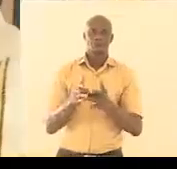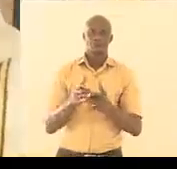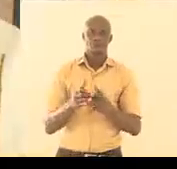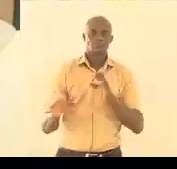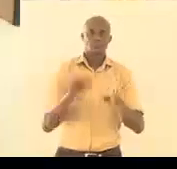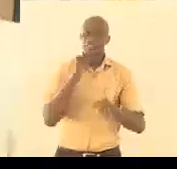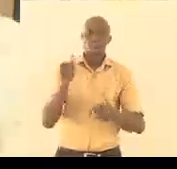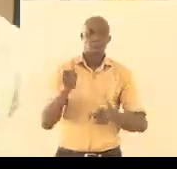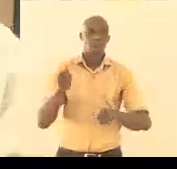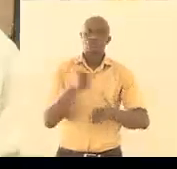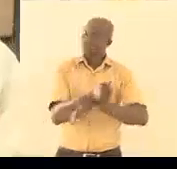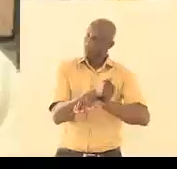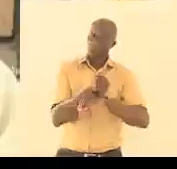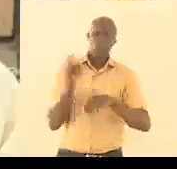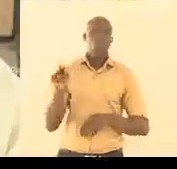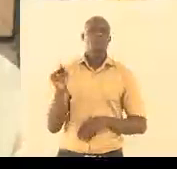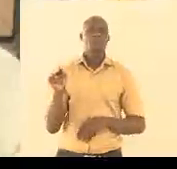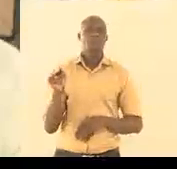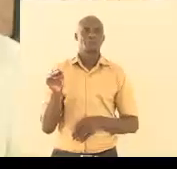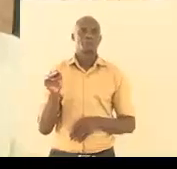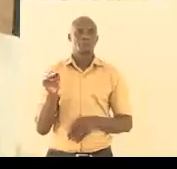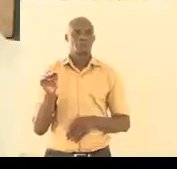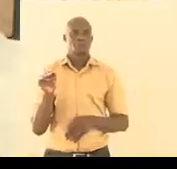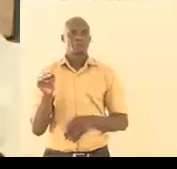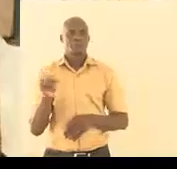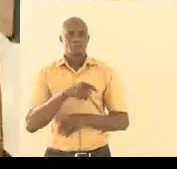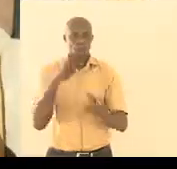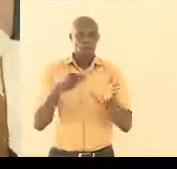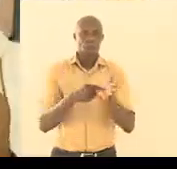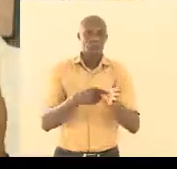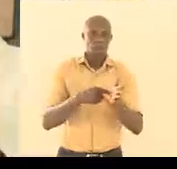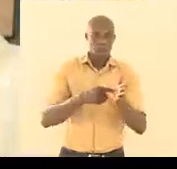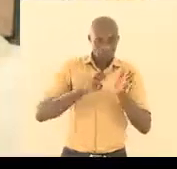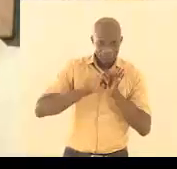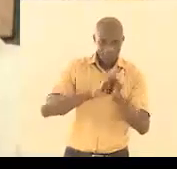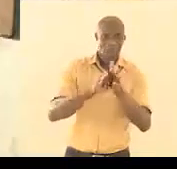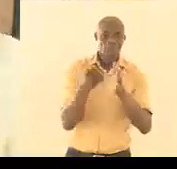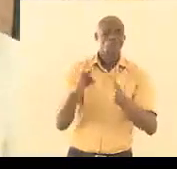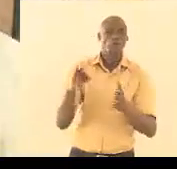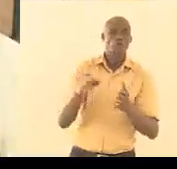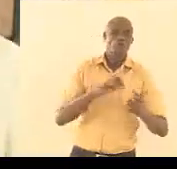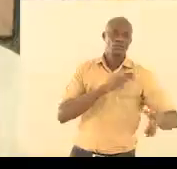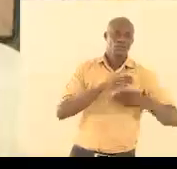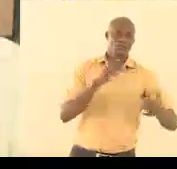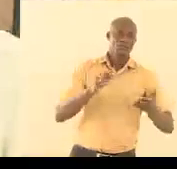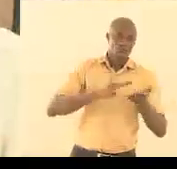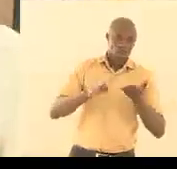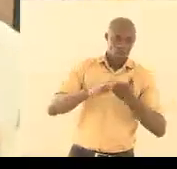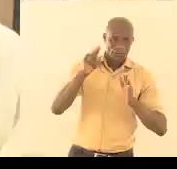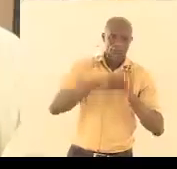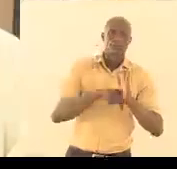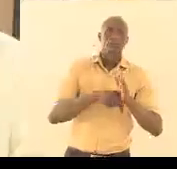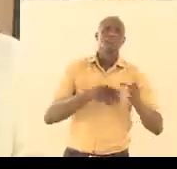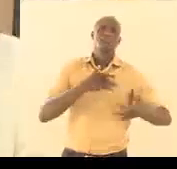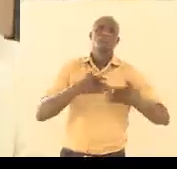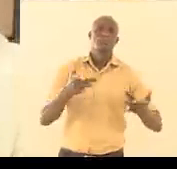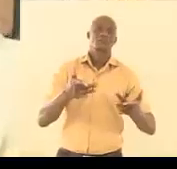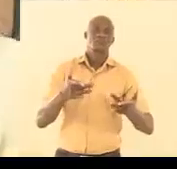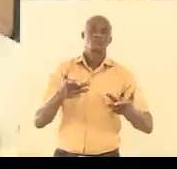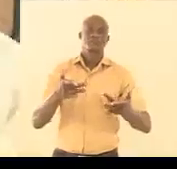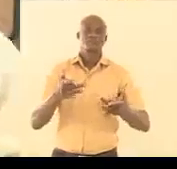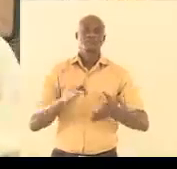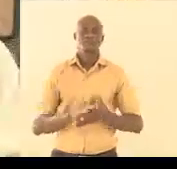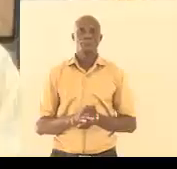Jesus did not scold them. This is where the example of compassion and forgiveness and mercy that Jesus